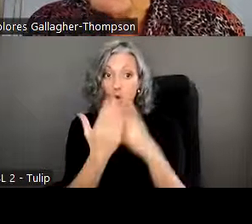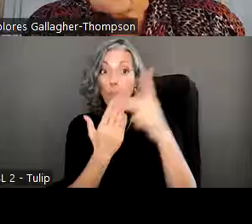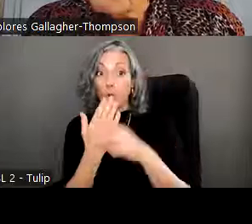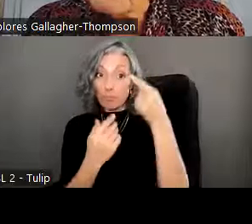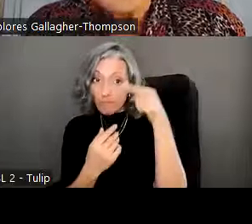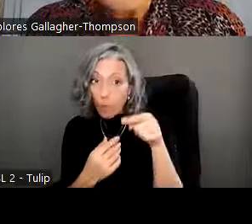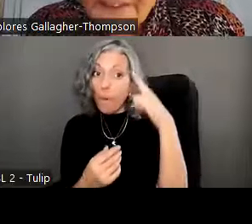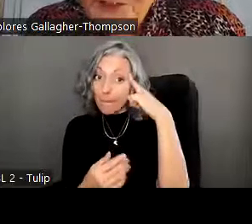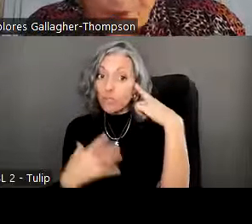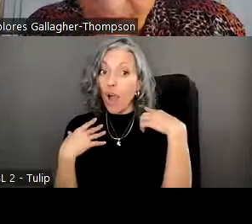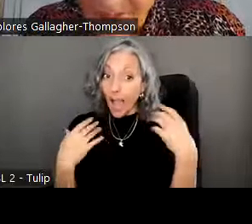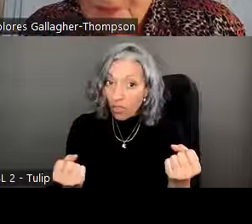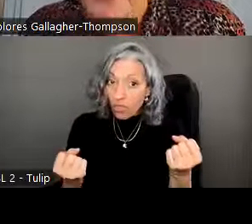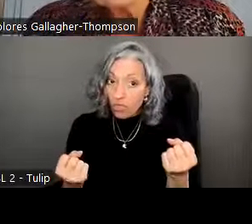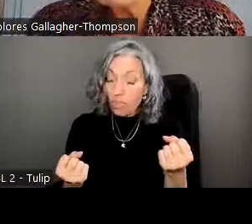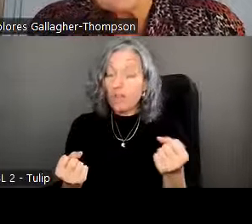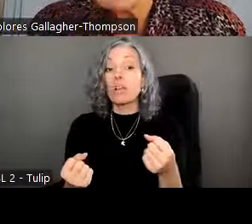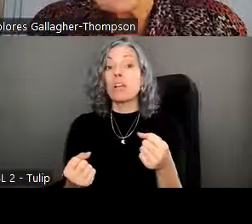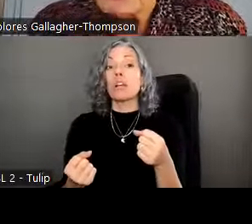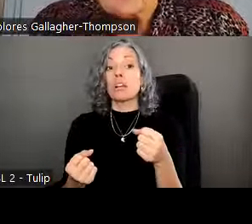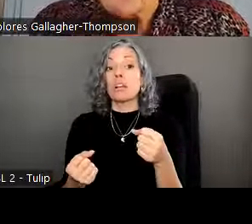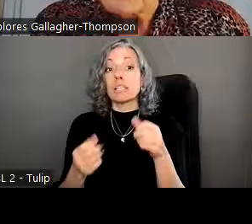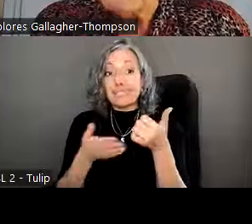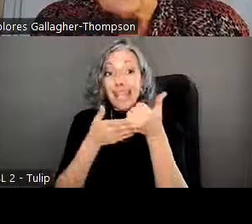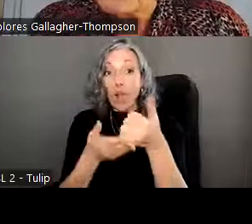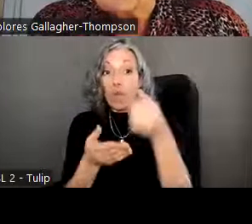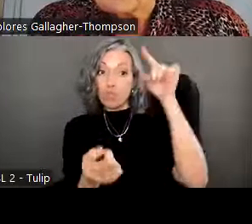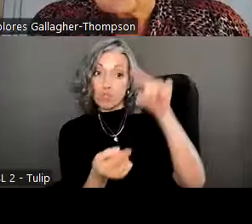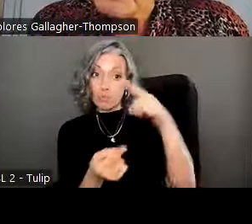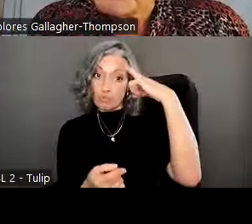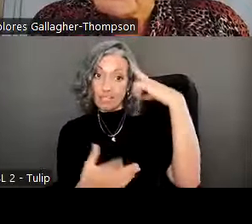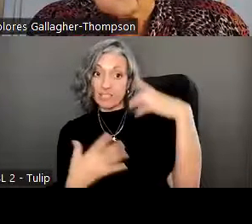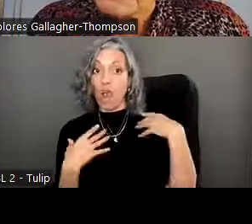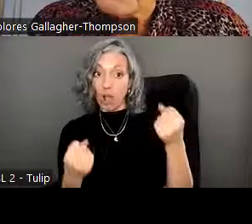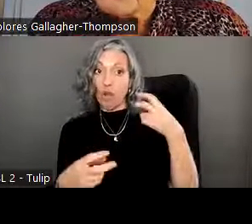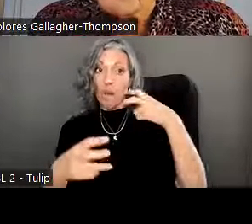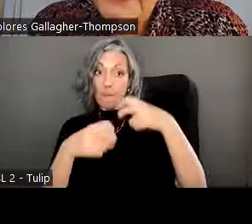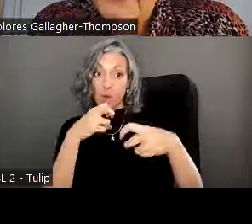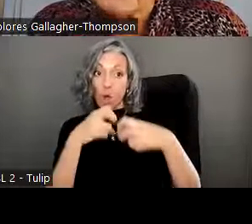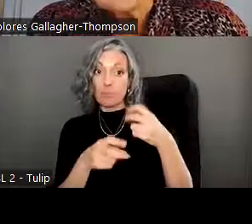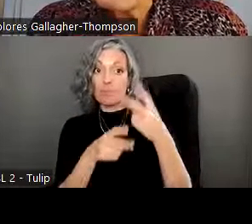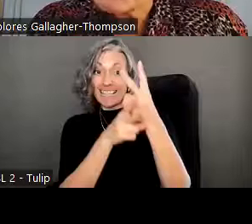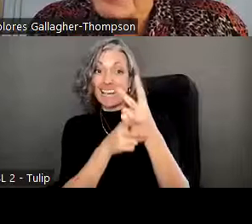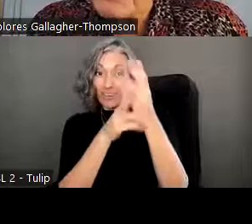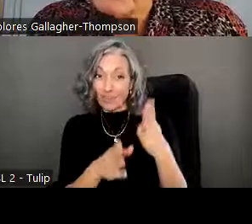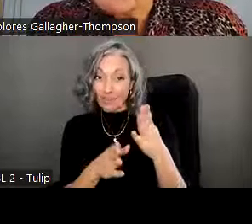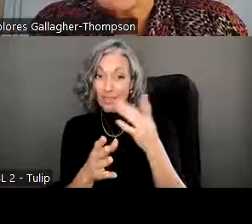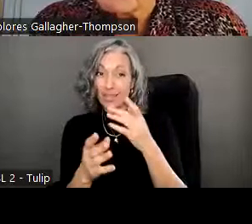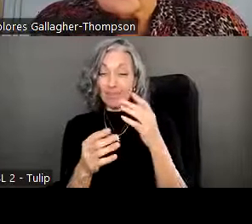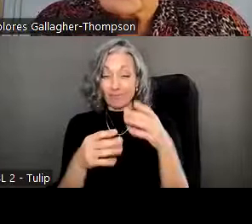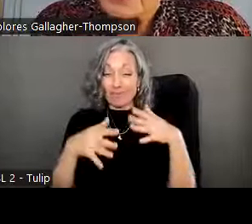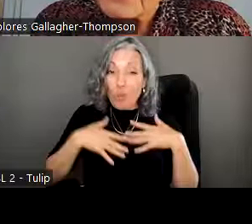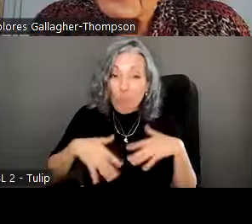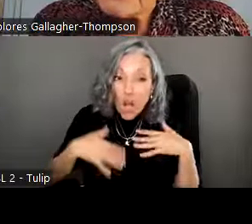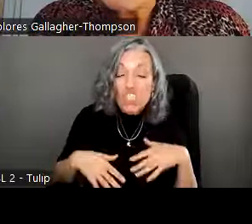for effective programs to help reduce the mental health problems of caregivers, particularly depression and